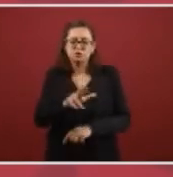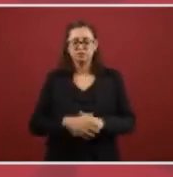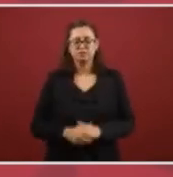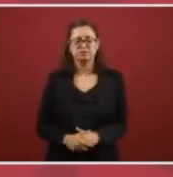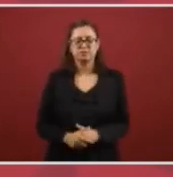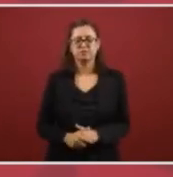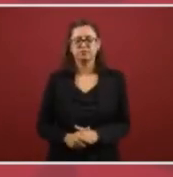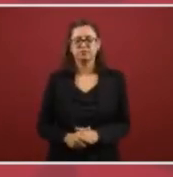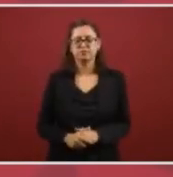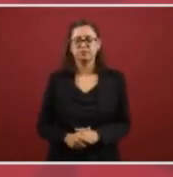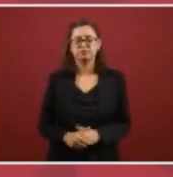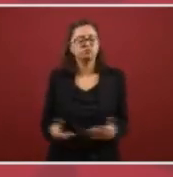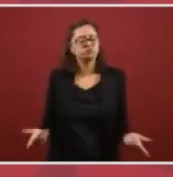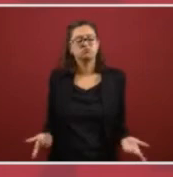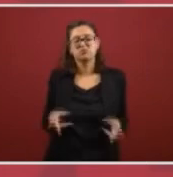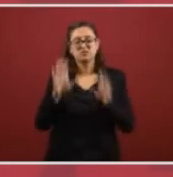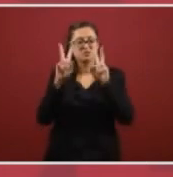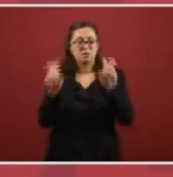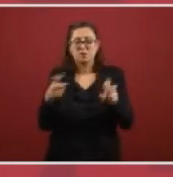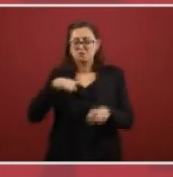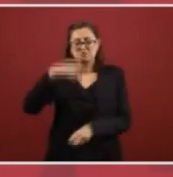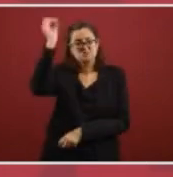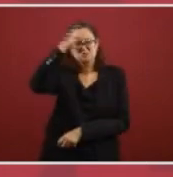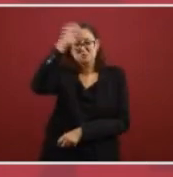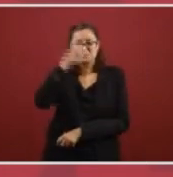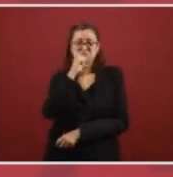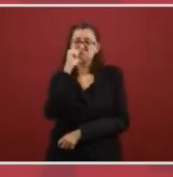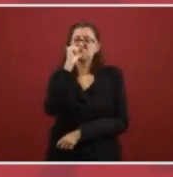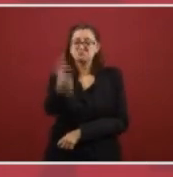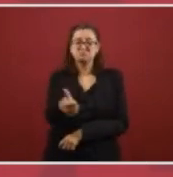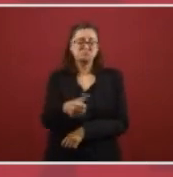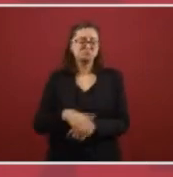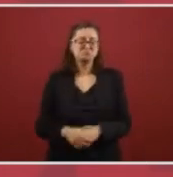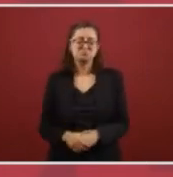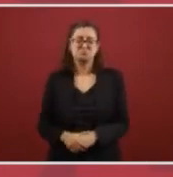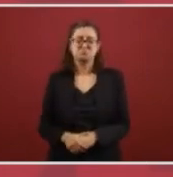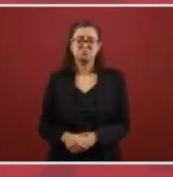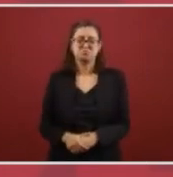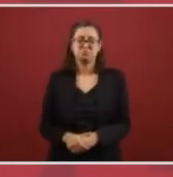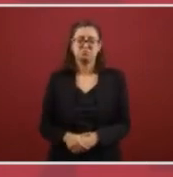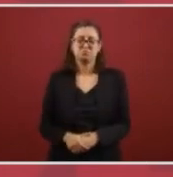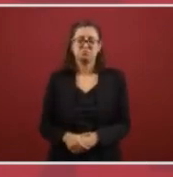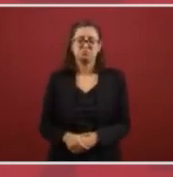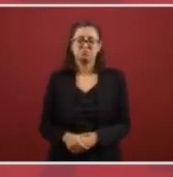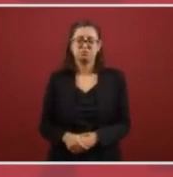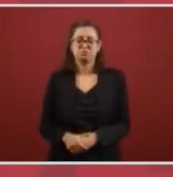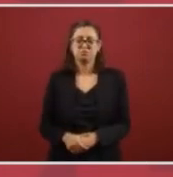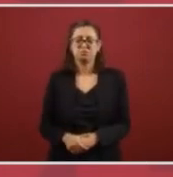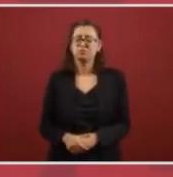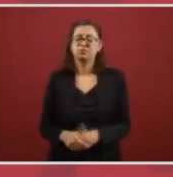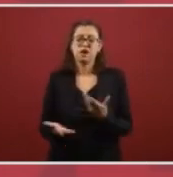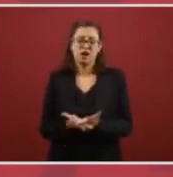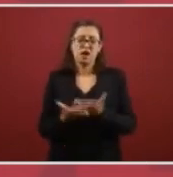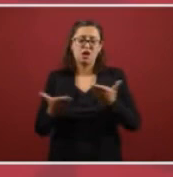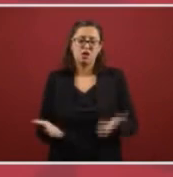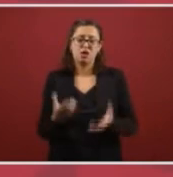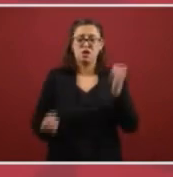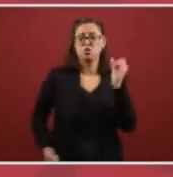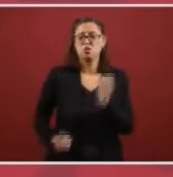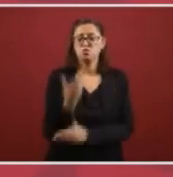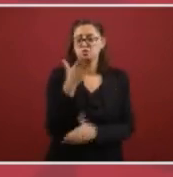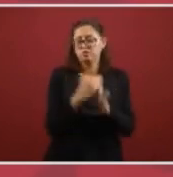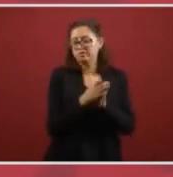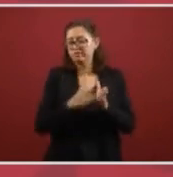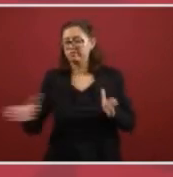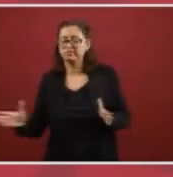same thing. I will not give my opinion regarding that. We're talking about